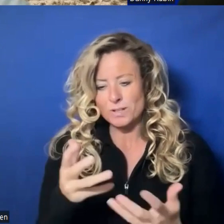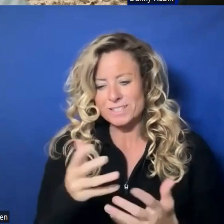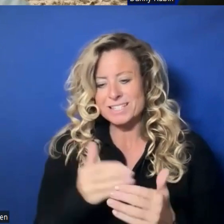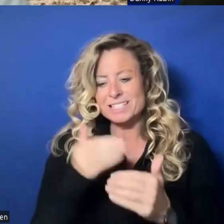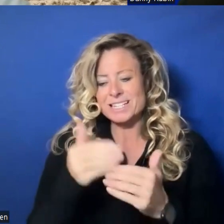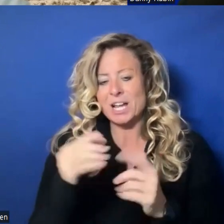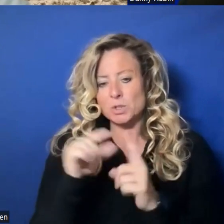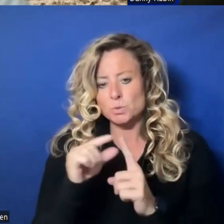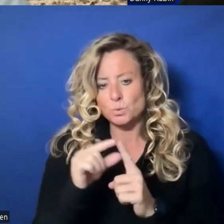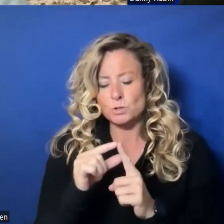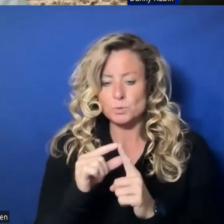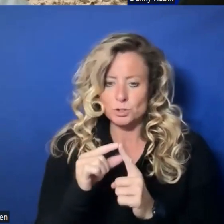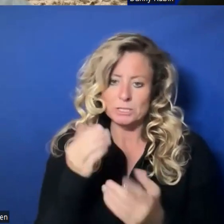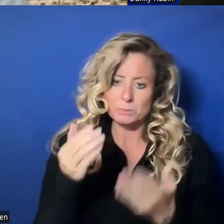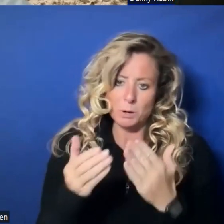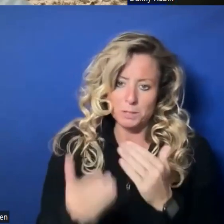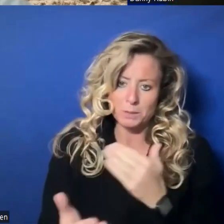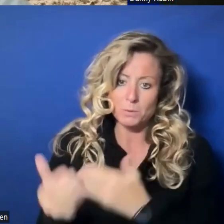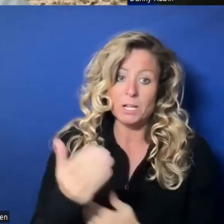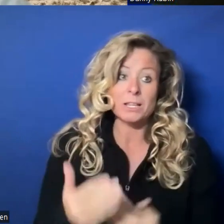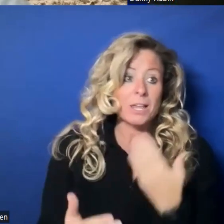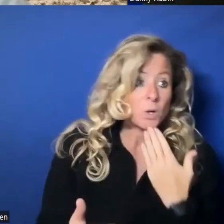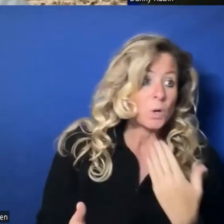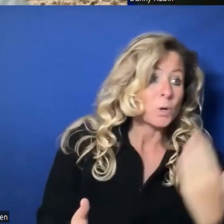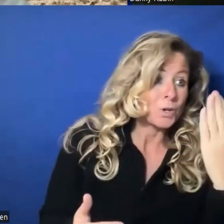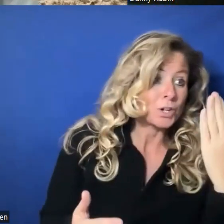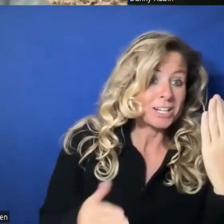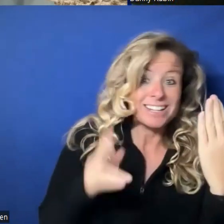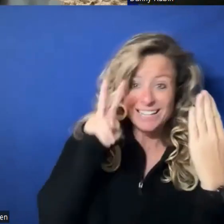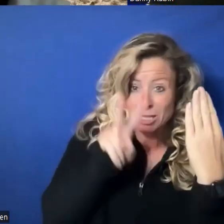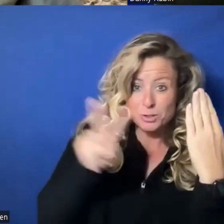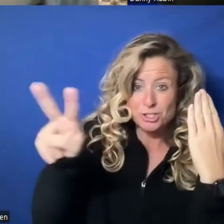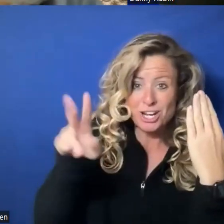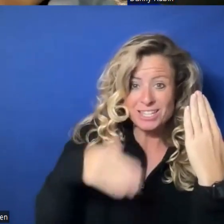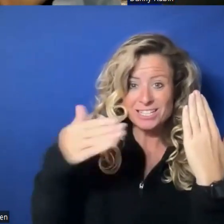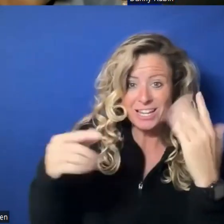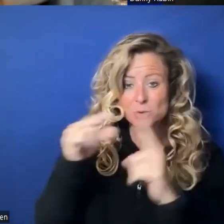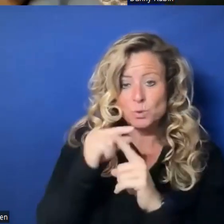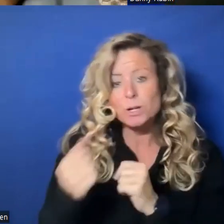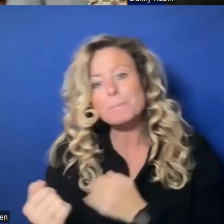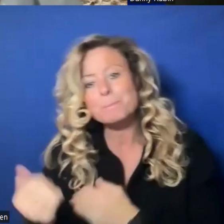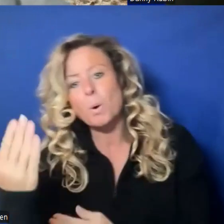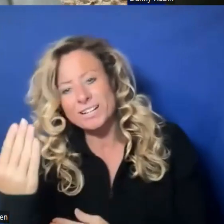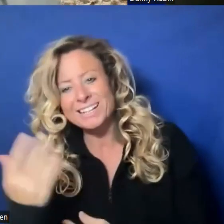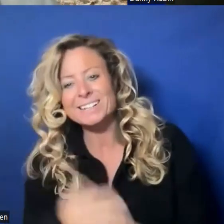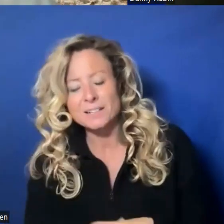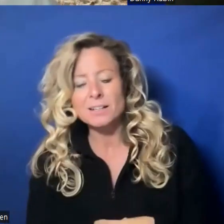is probably morning. Yes, good morning. How are you today? So